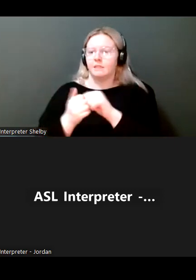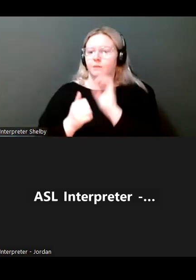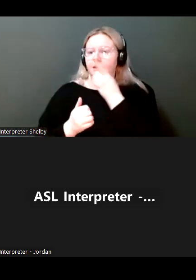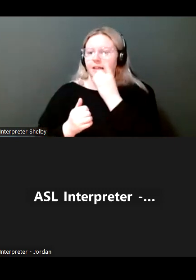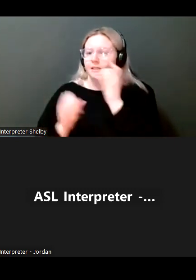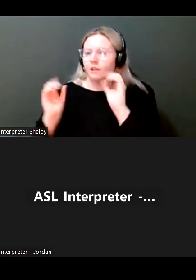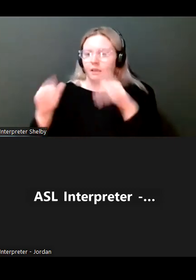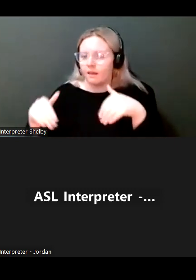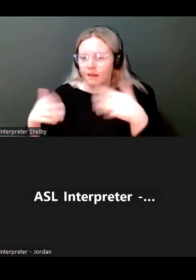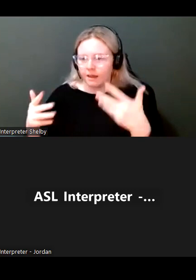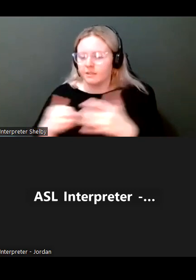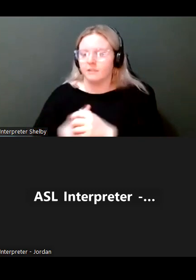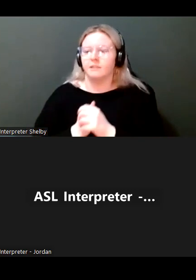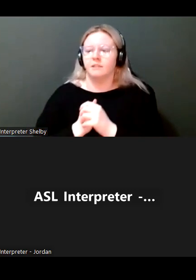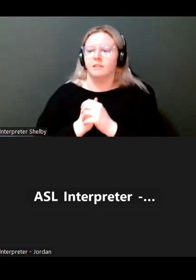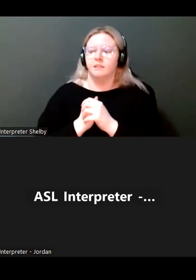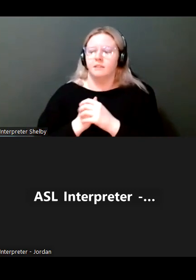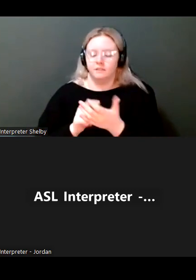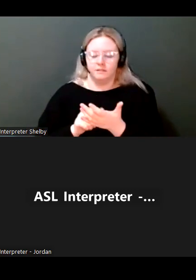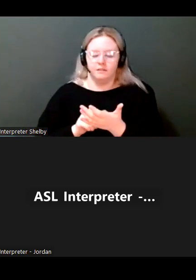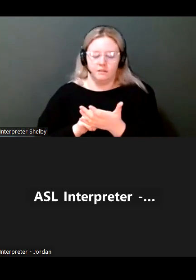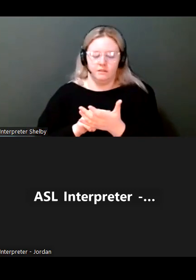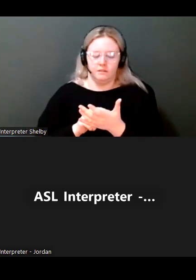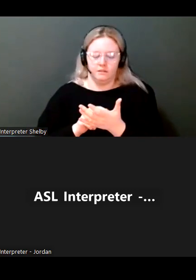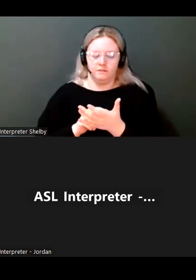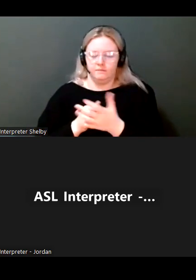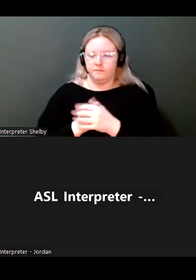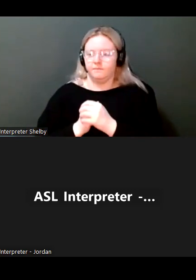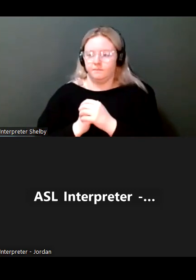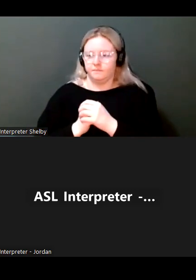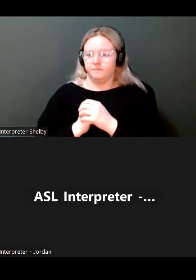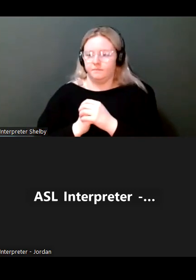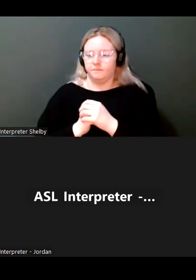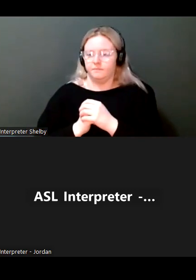like that. So I can't really speak to,